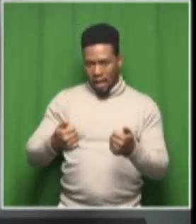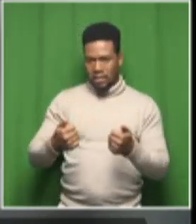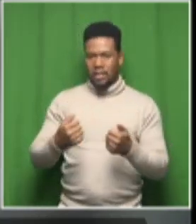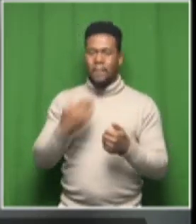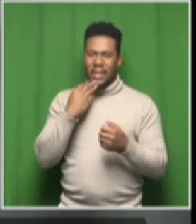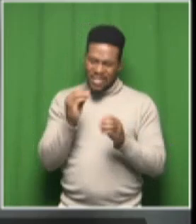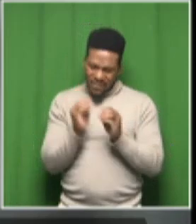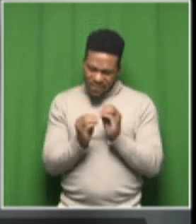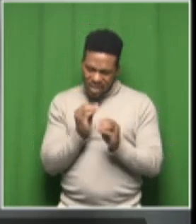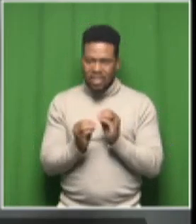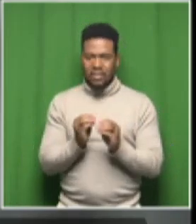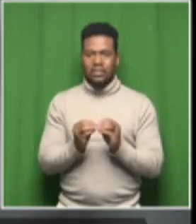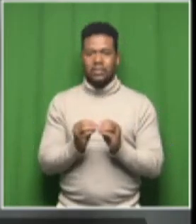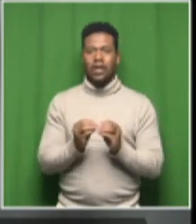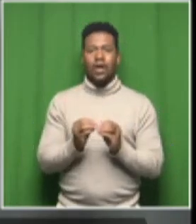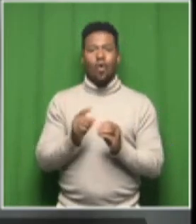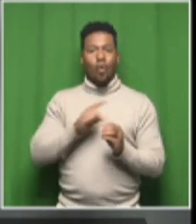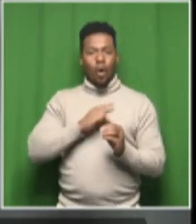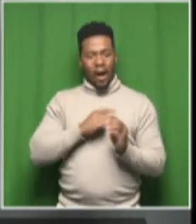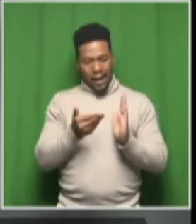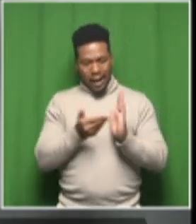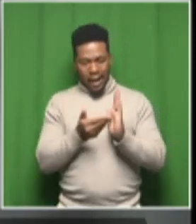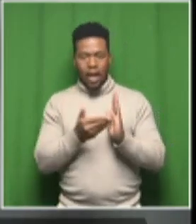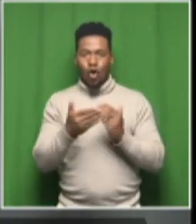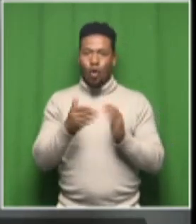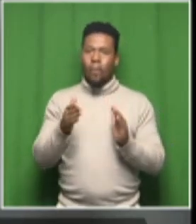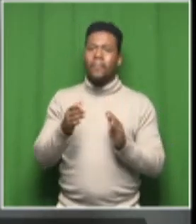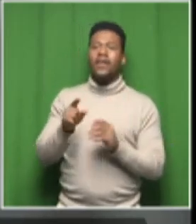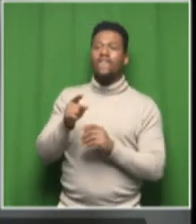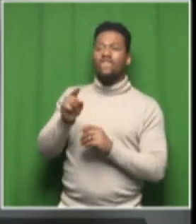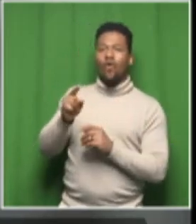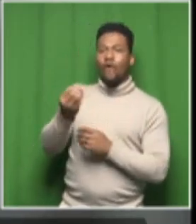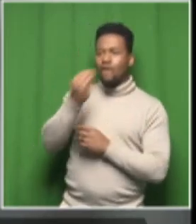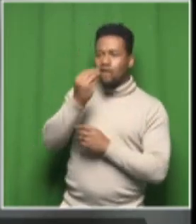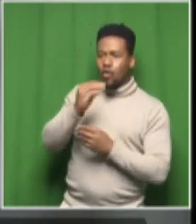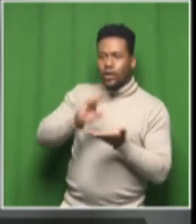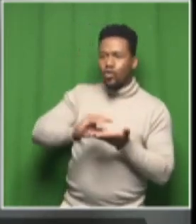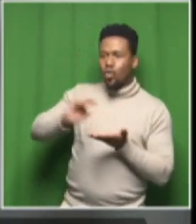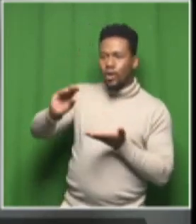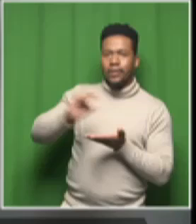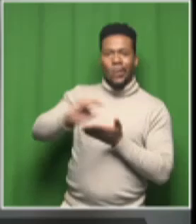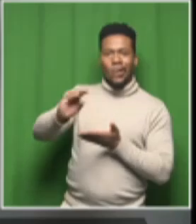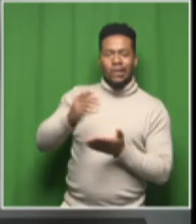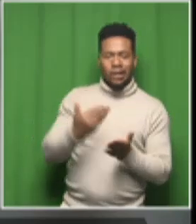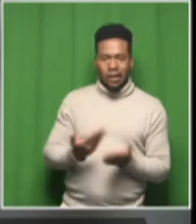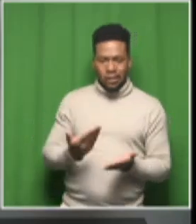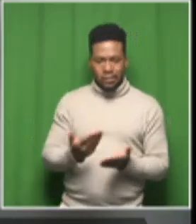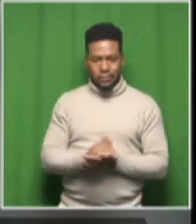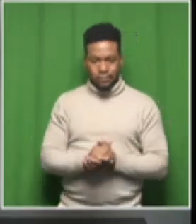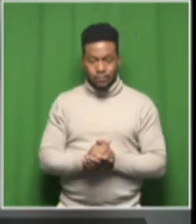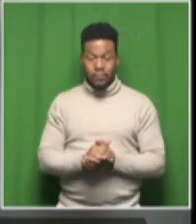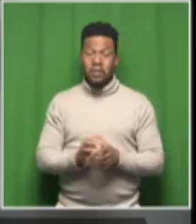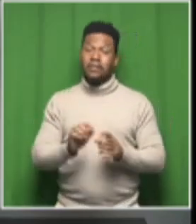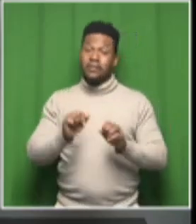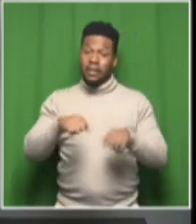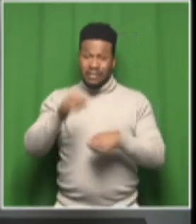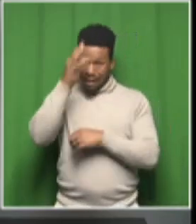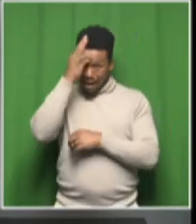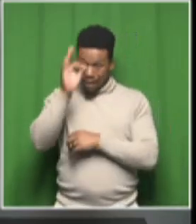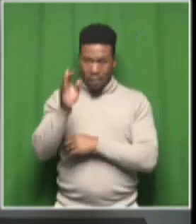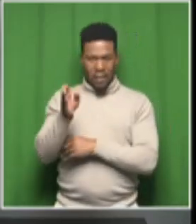donation, because the act does not accommodate for food donations. But within government, there's this